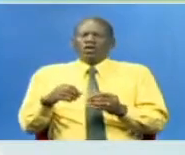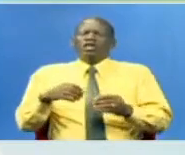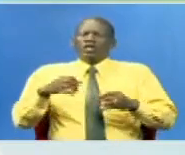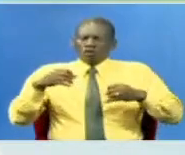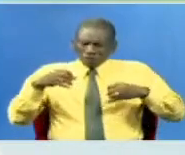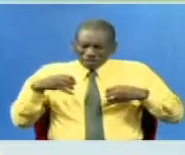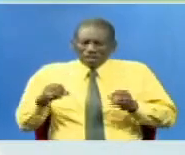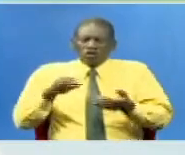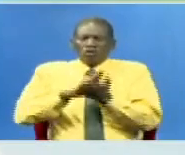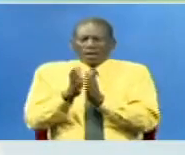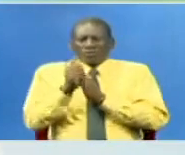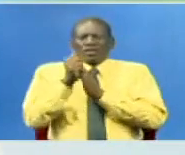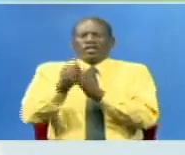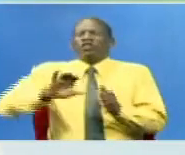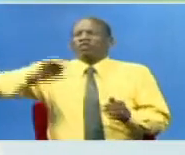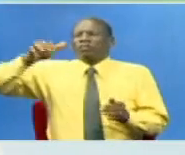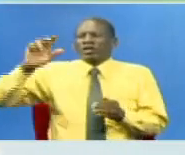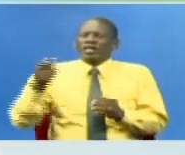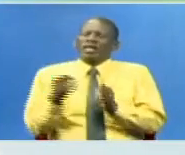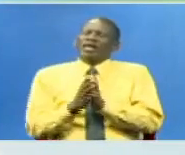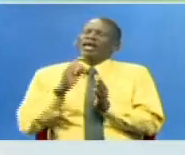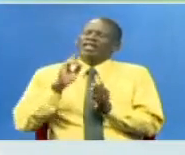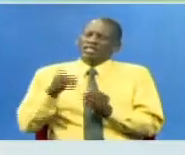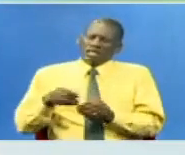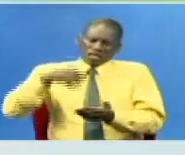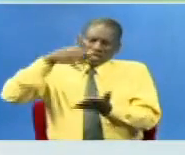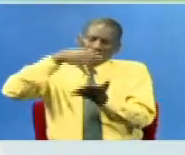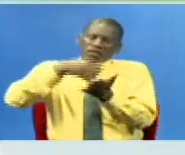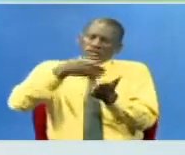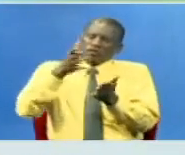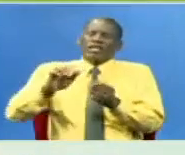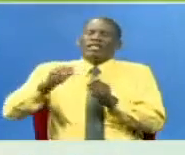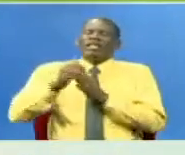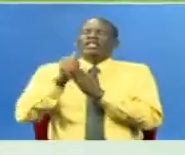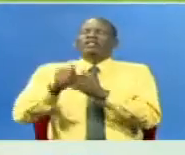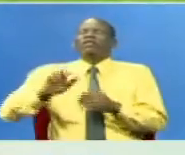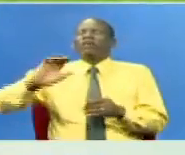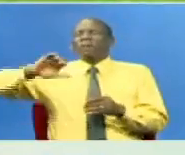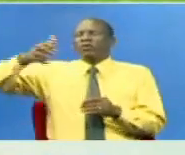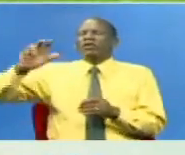says his family in. Ibrahim Karanja has that report.